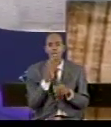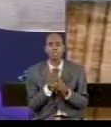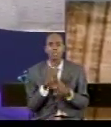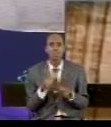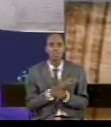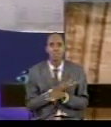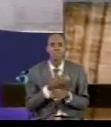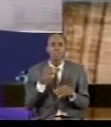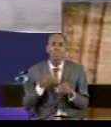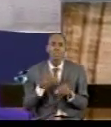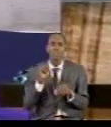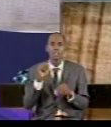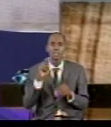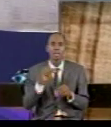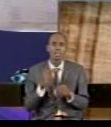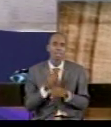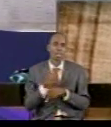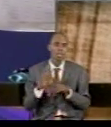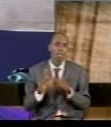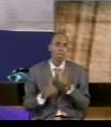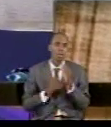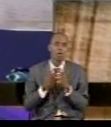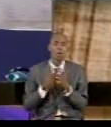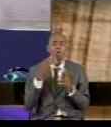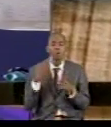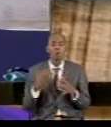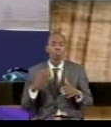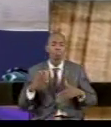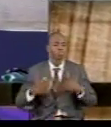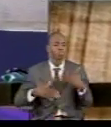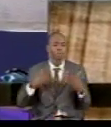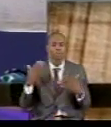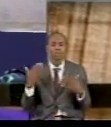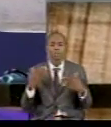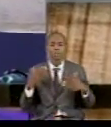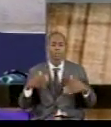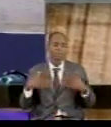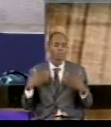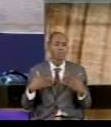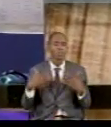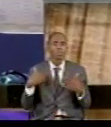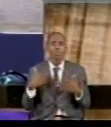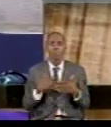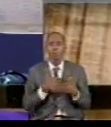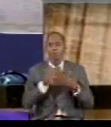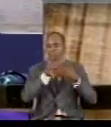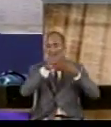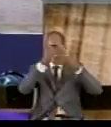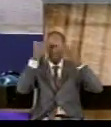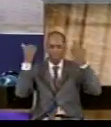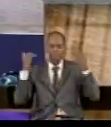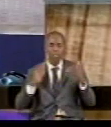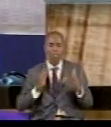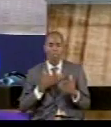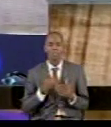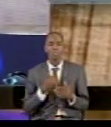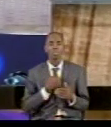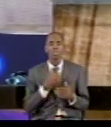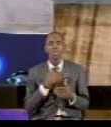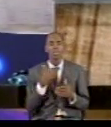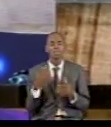an hour of joy, happiness, we forget ourselves, and then the false